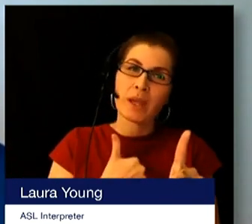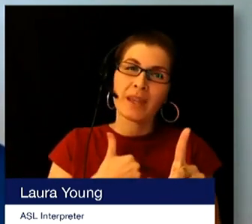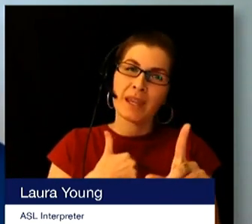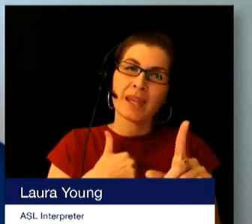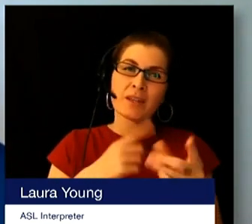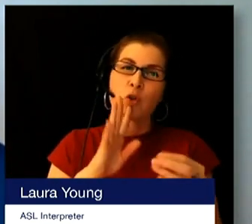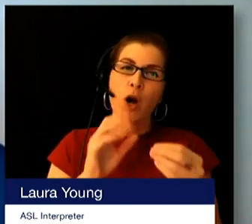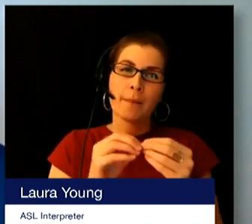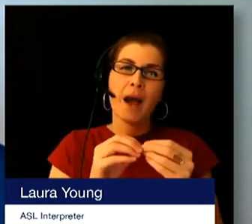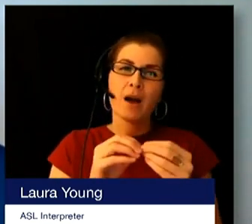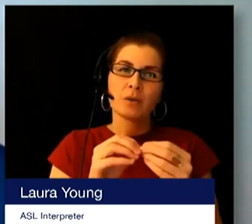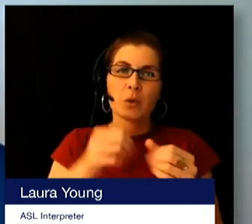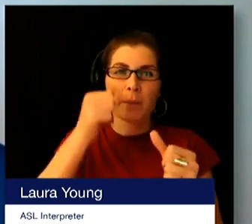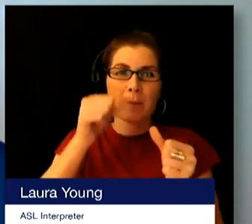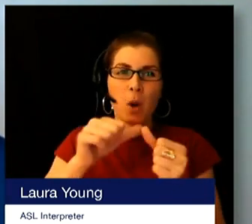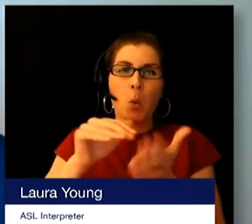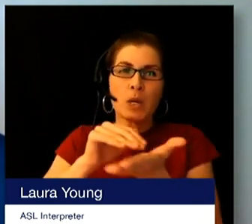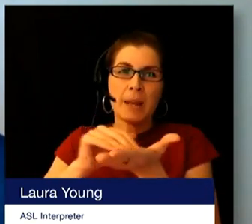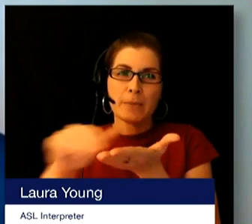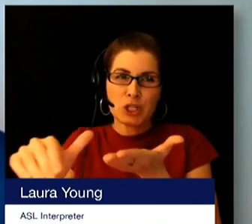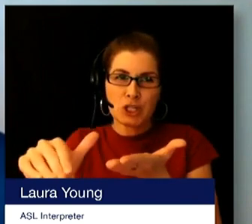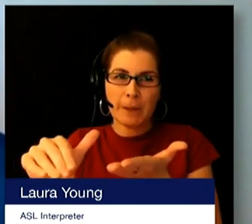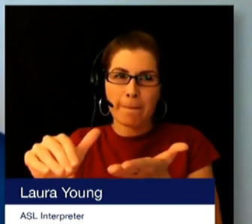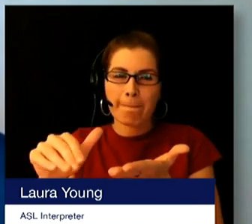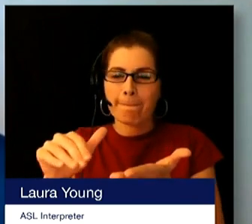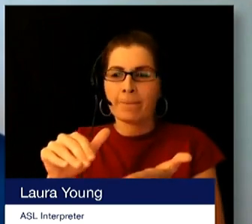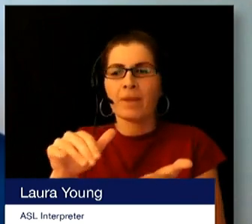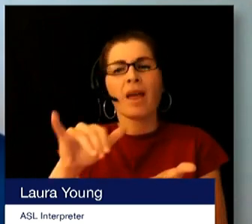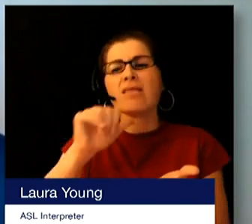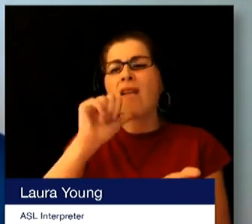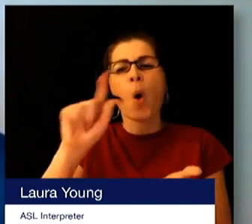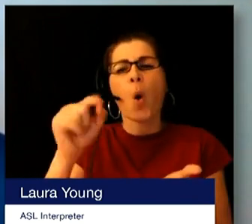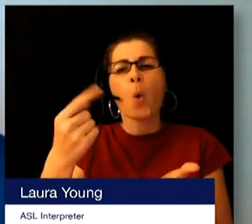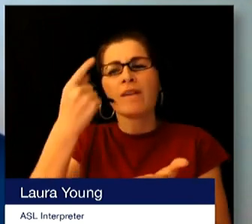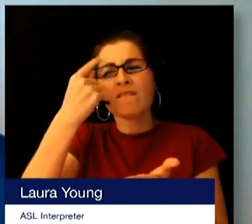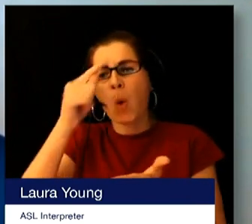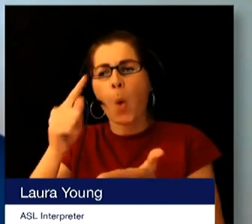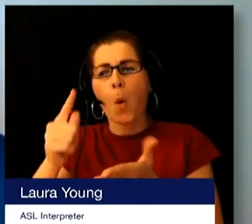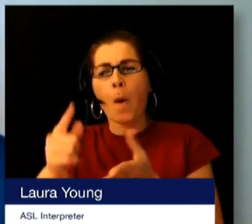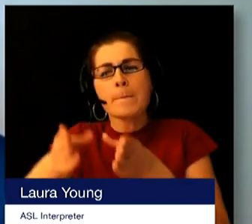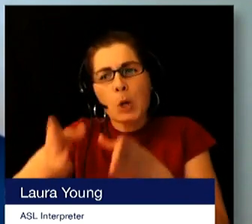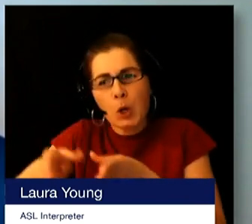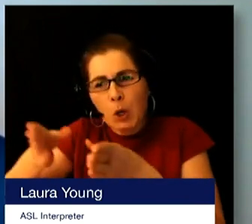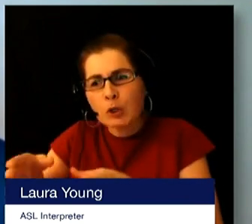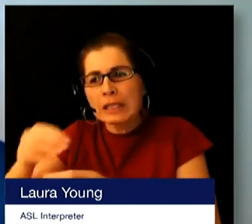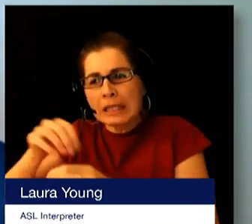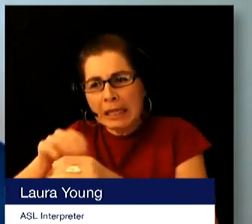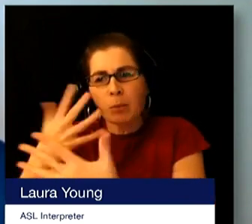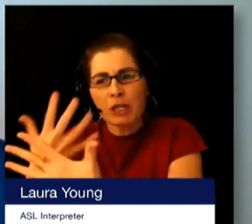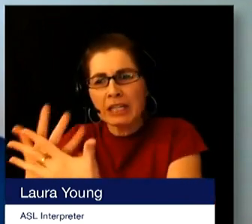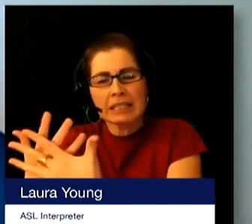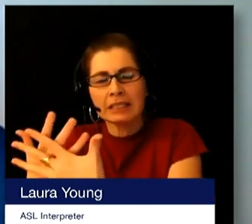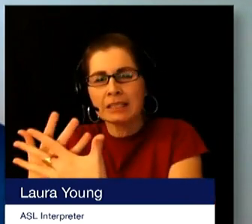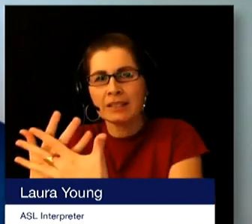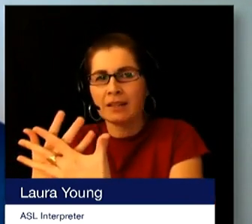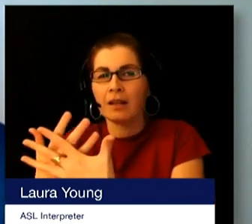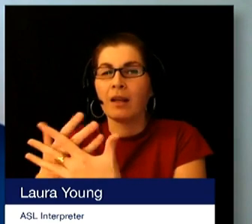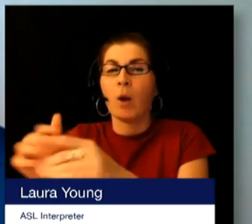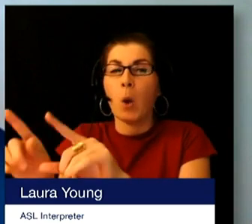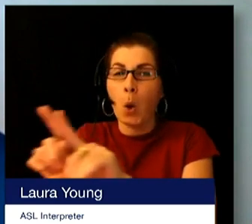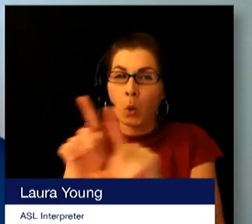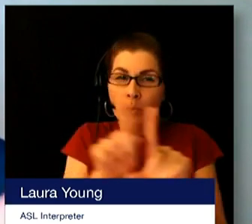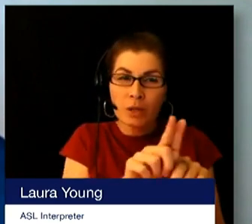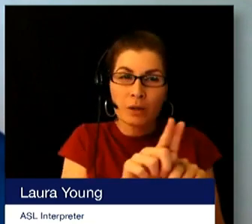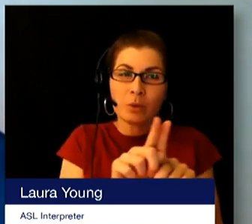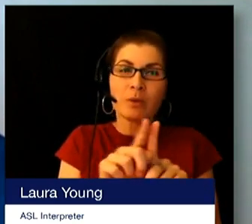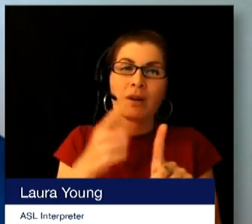this instance, redemption is just not for the individuals that are incarcerated. That redemption applies